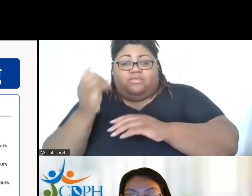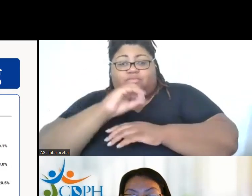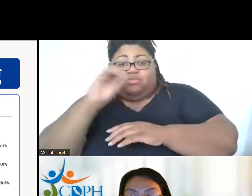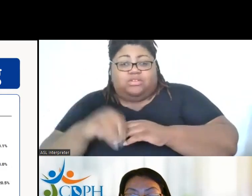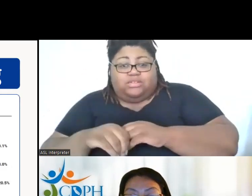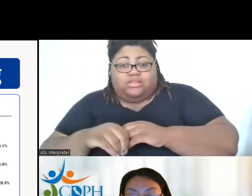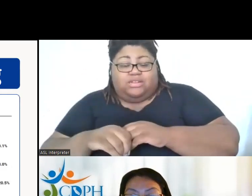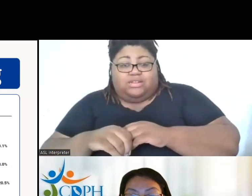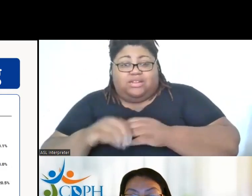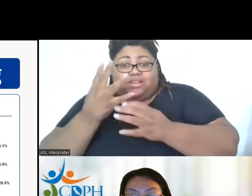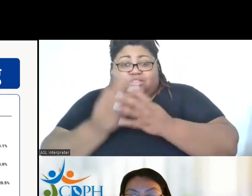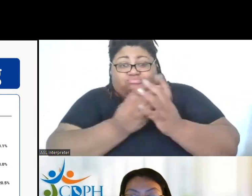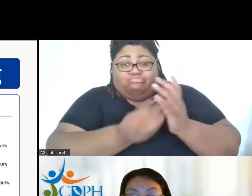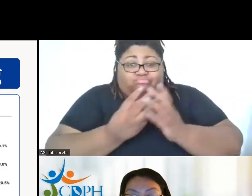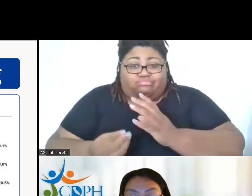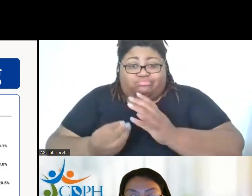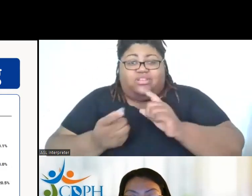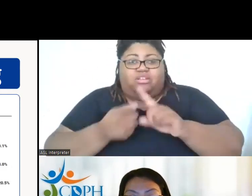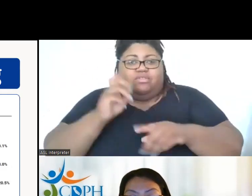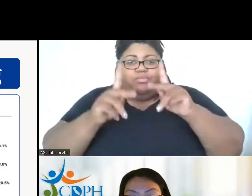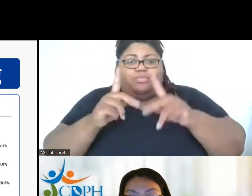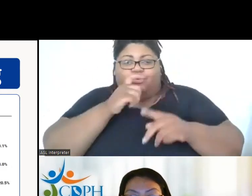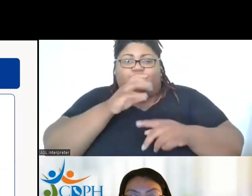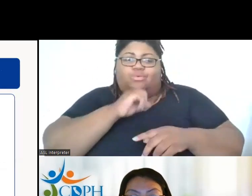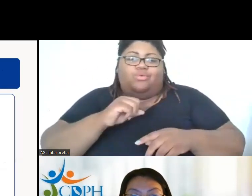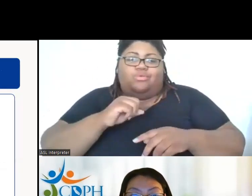California are still from those who are 65 and older.